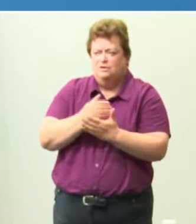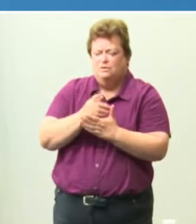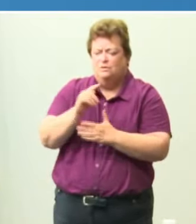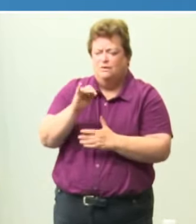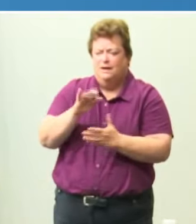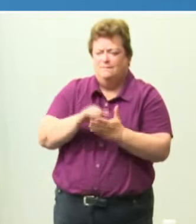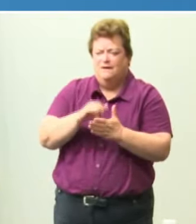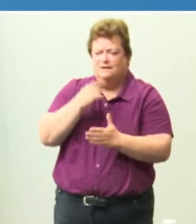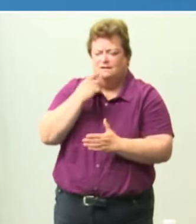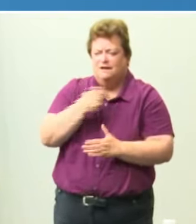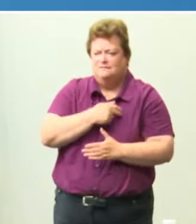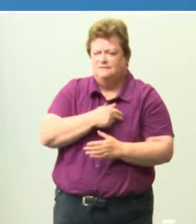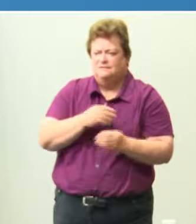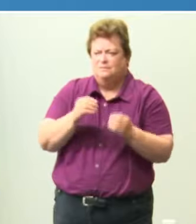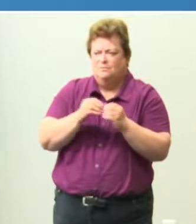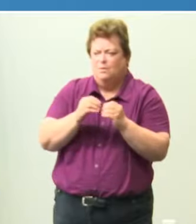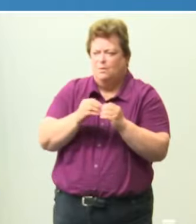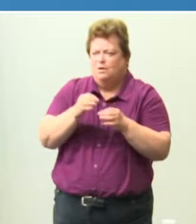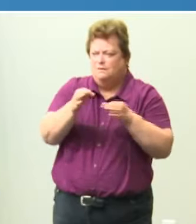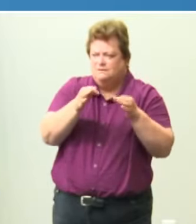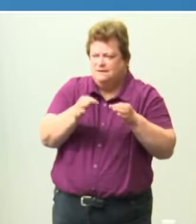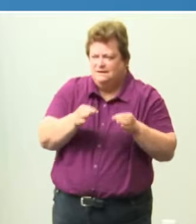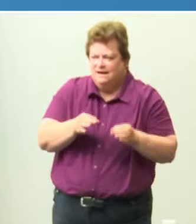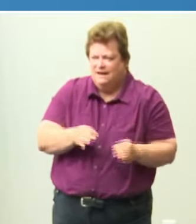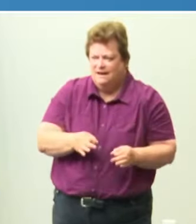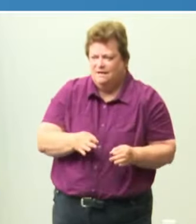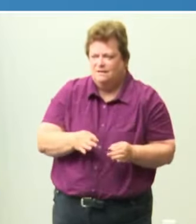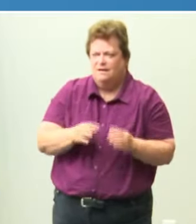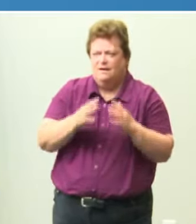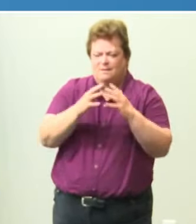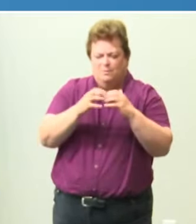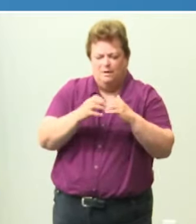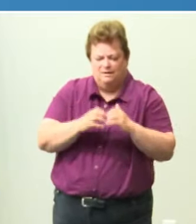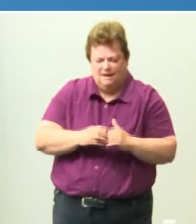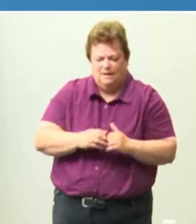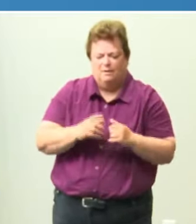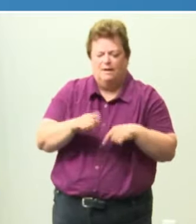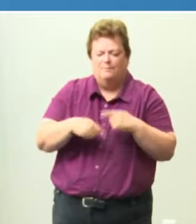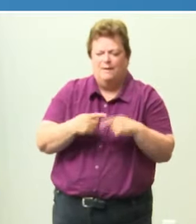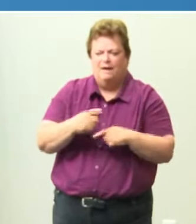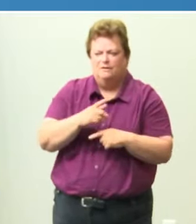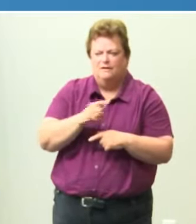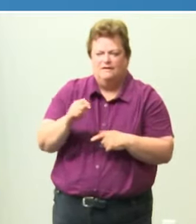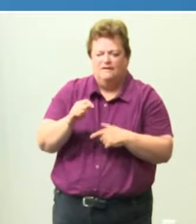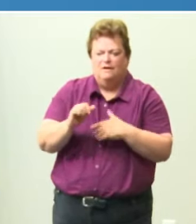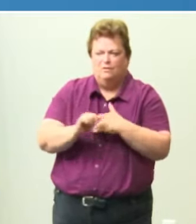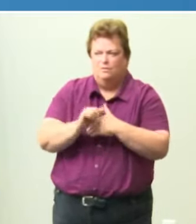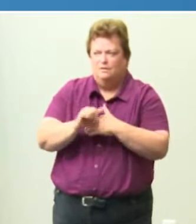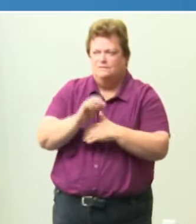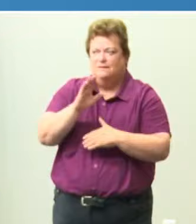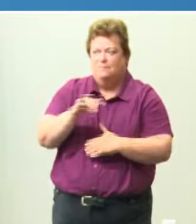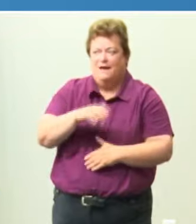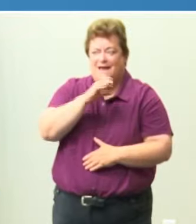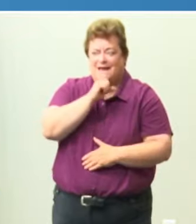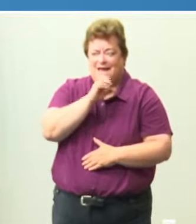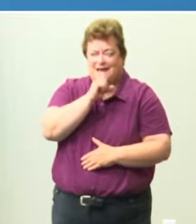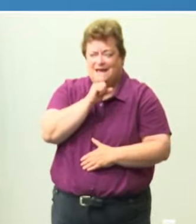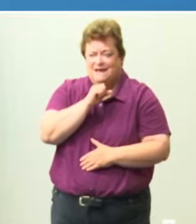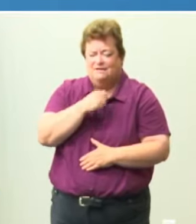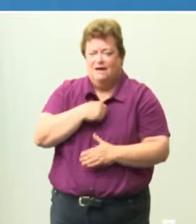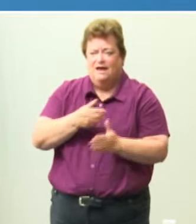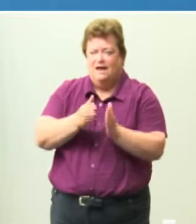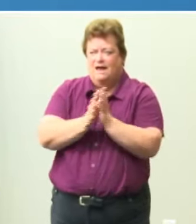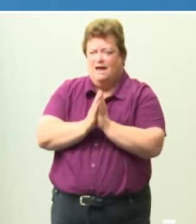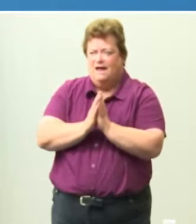that tells us more detailed breakdown of the COVID-19 risk by age. I've asked